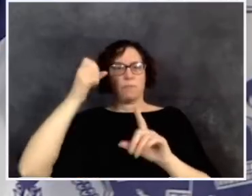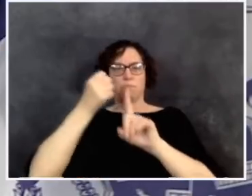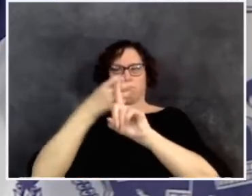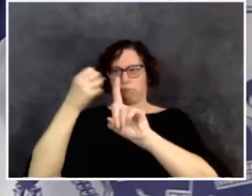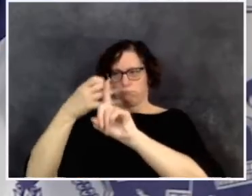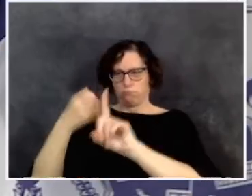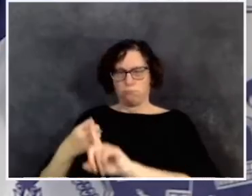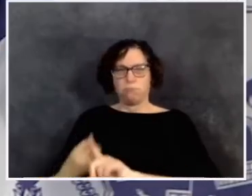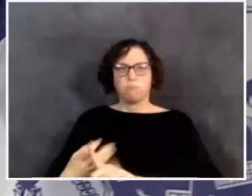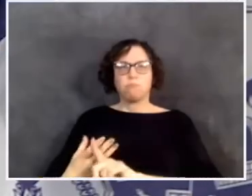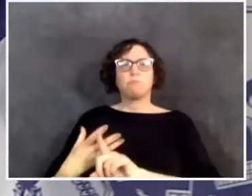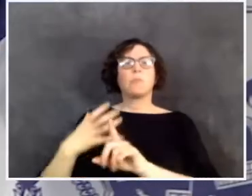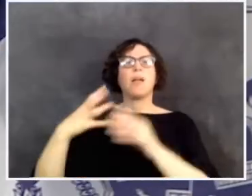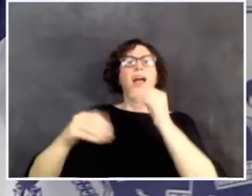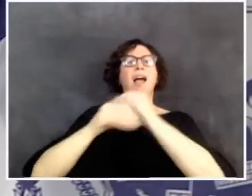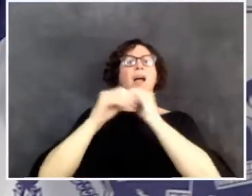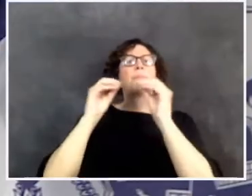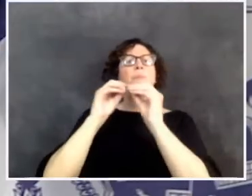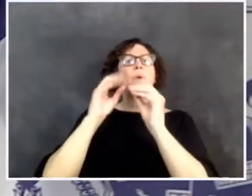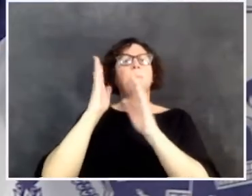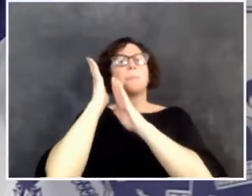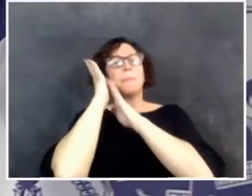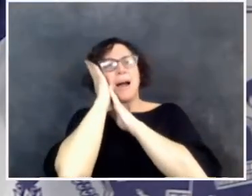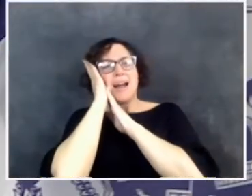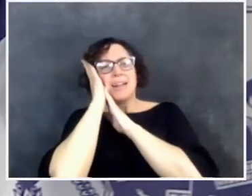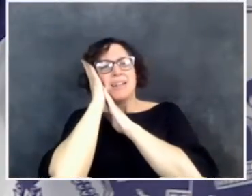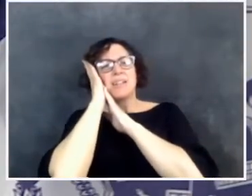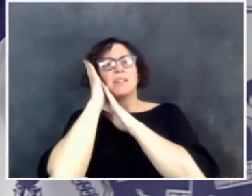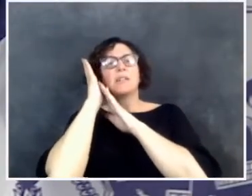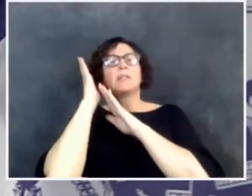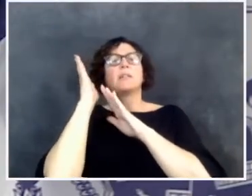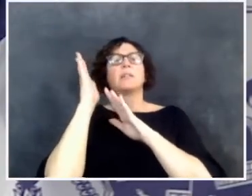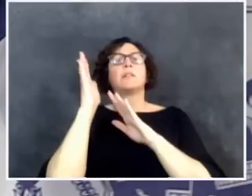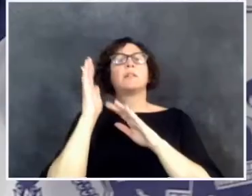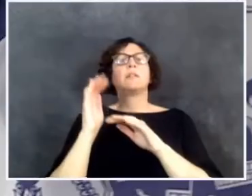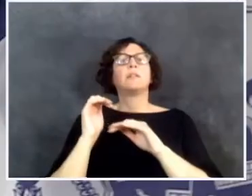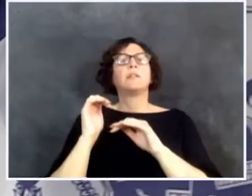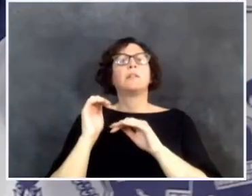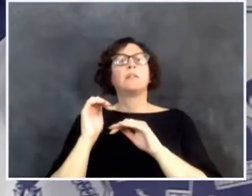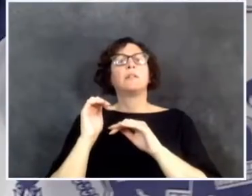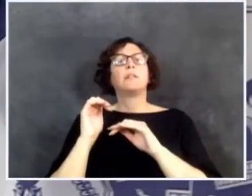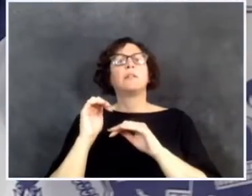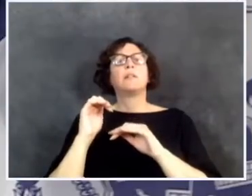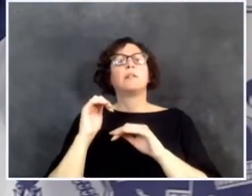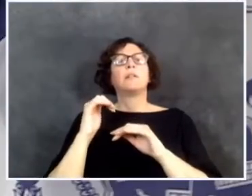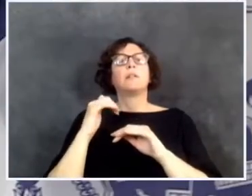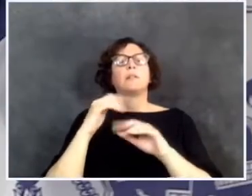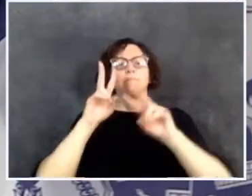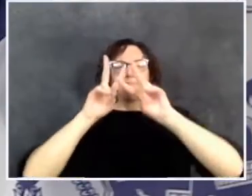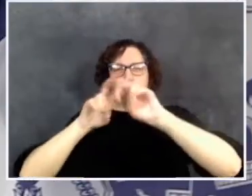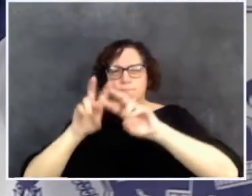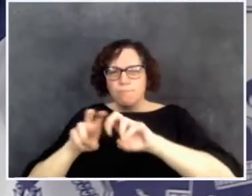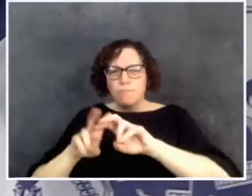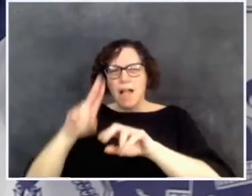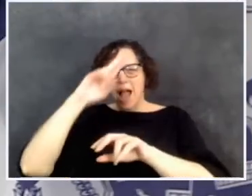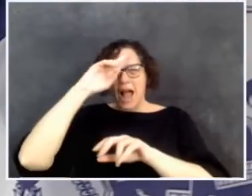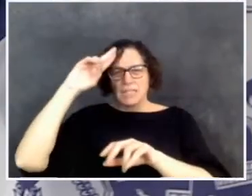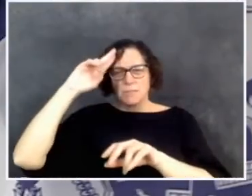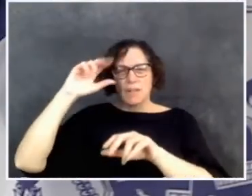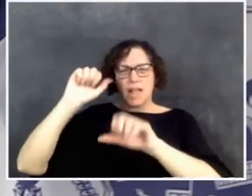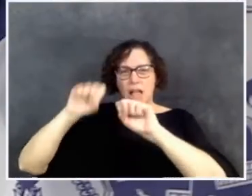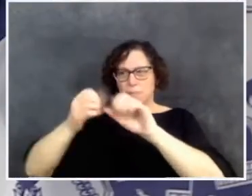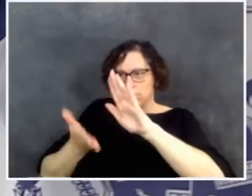to sustain the needs of the people of the Bronx within the existing hospitals? And if we see anything